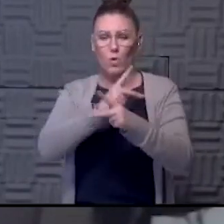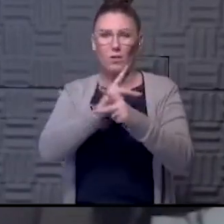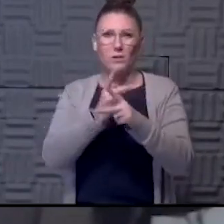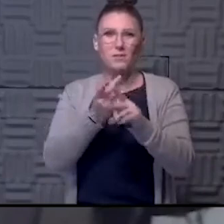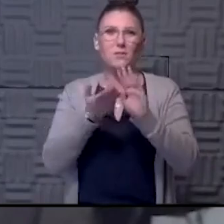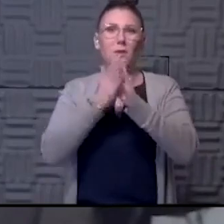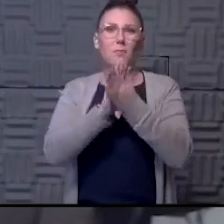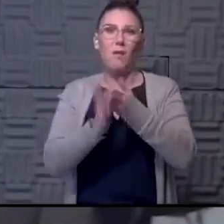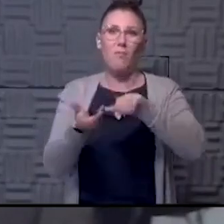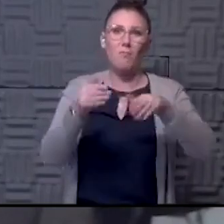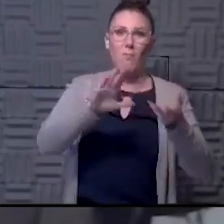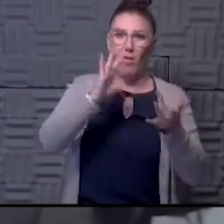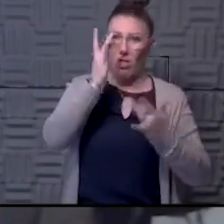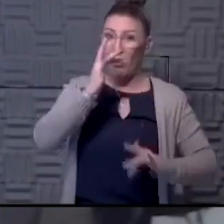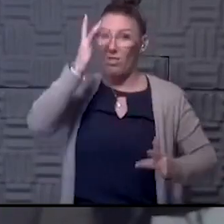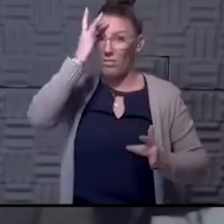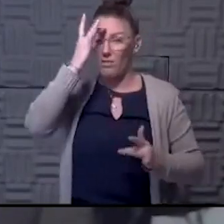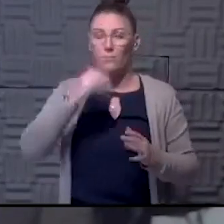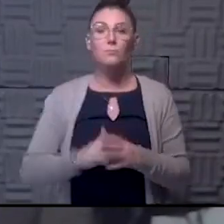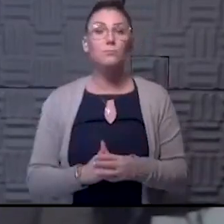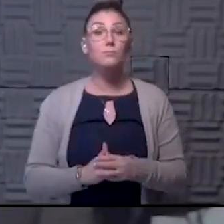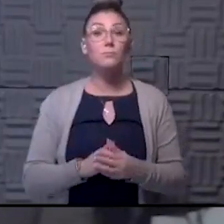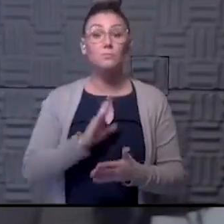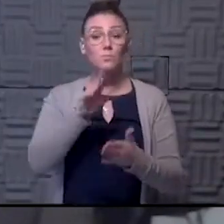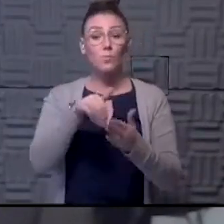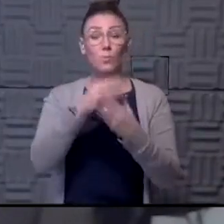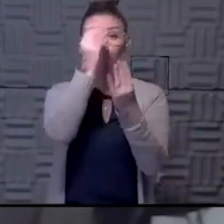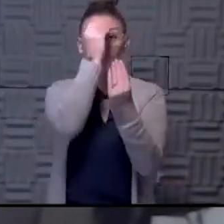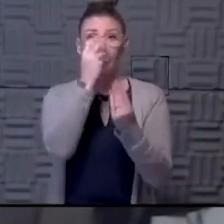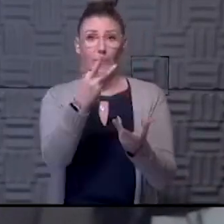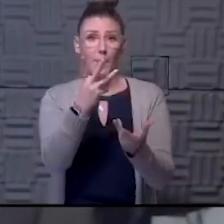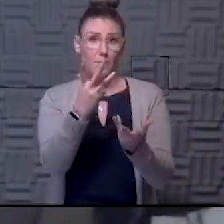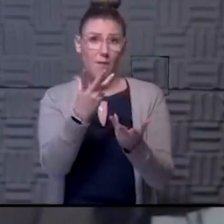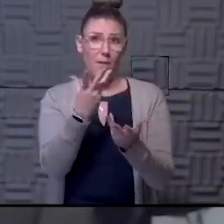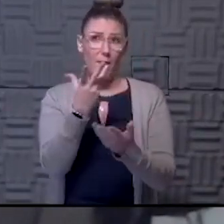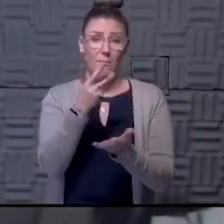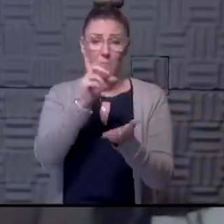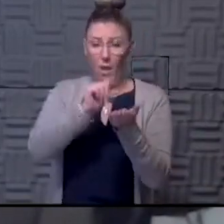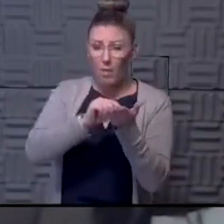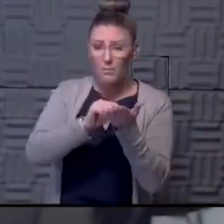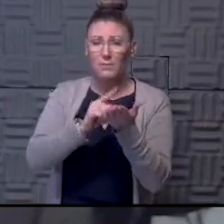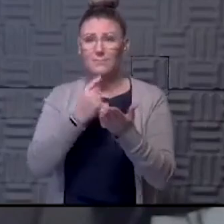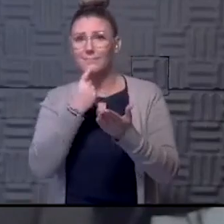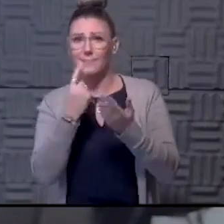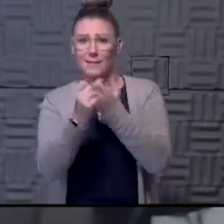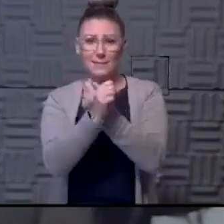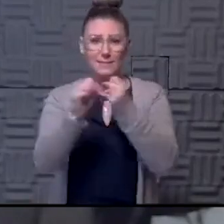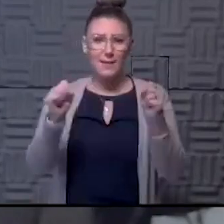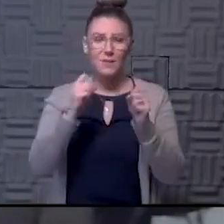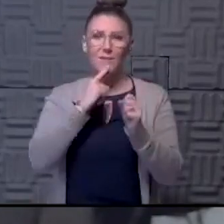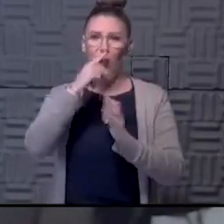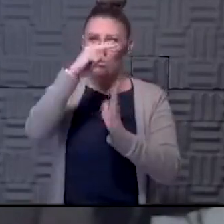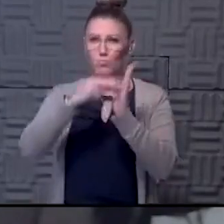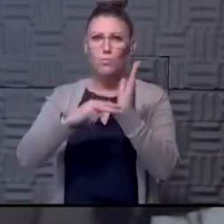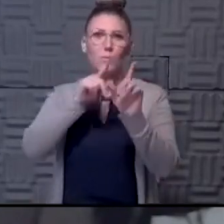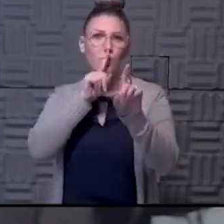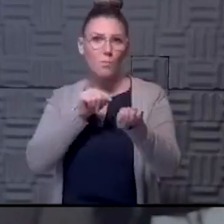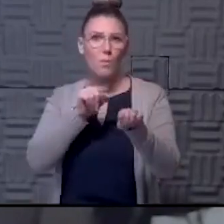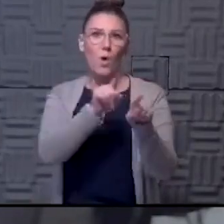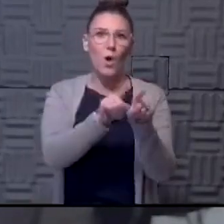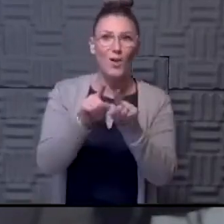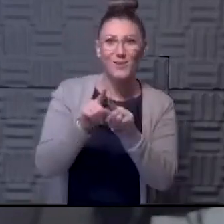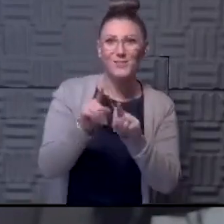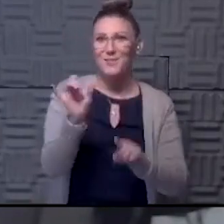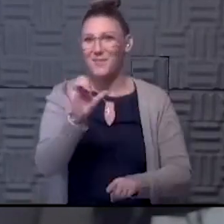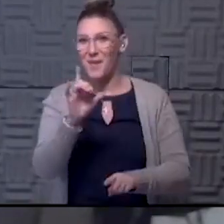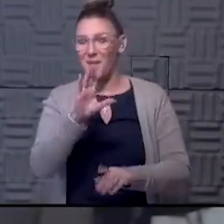illnesses. So all the data out there really still saying very, very safe. I'll of course read this report too, as we all